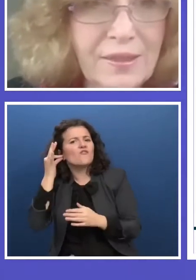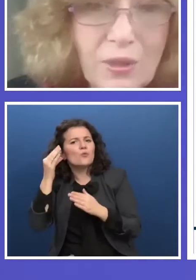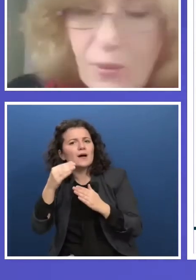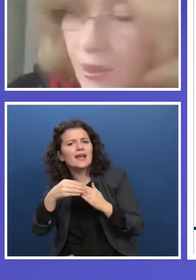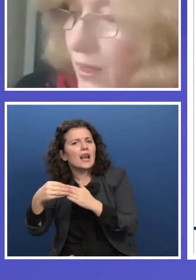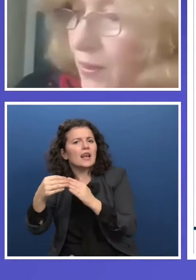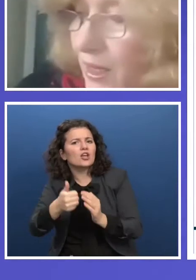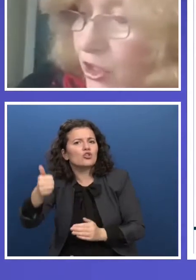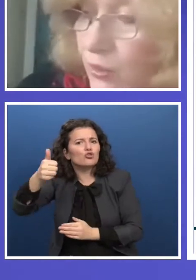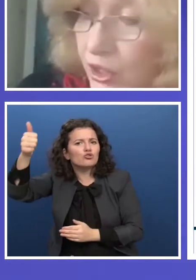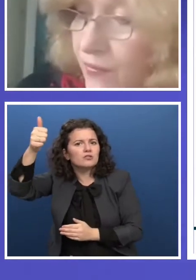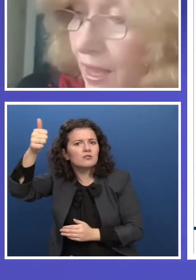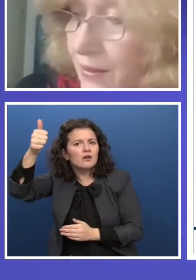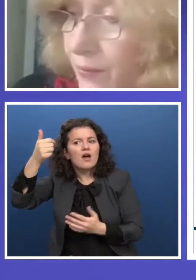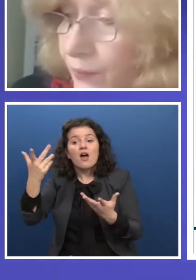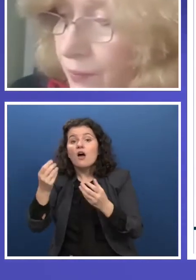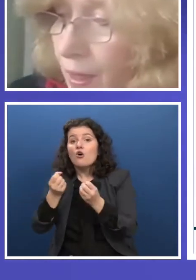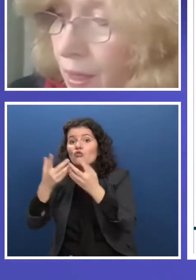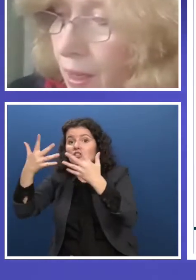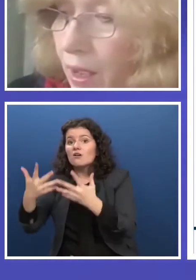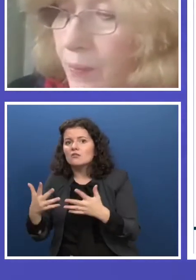interesting to see whether we manage to achieve that.